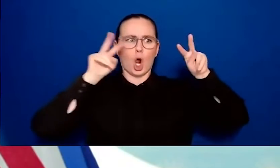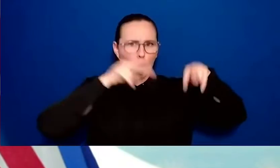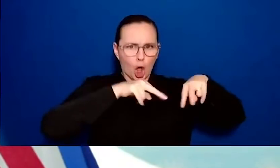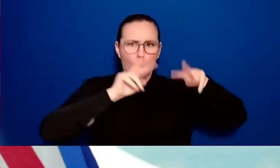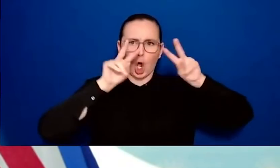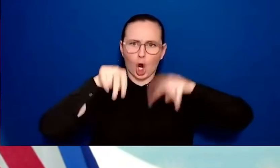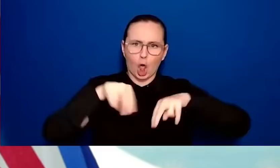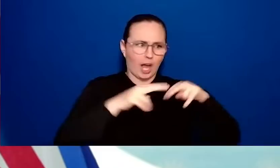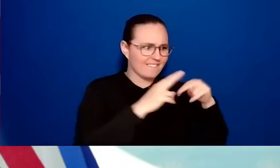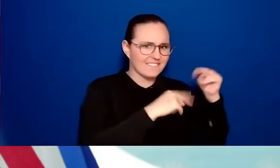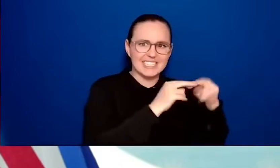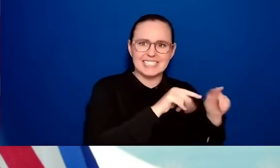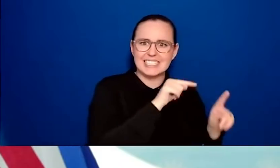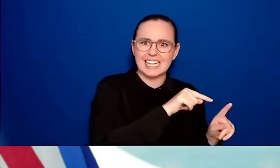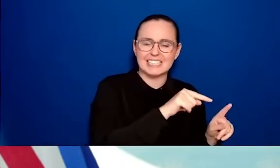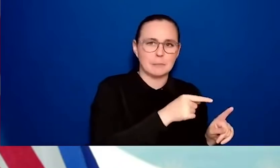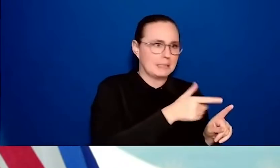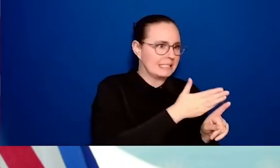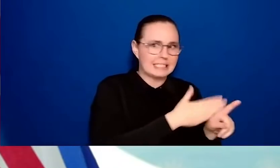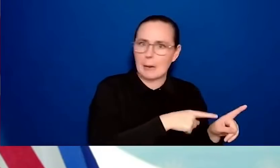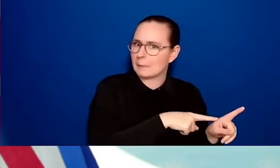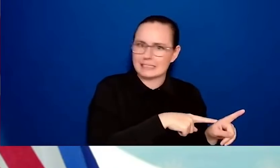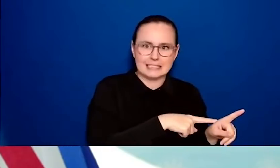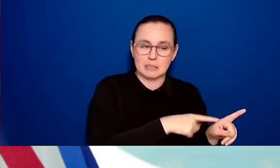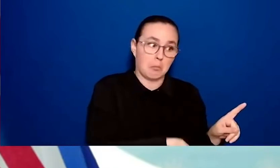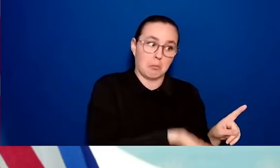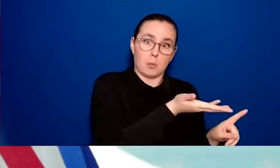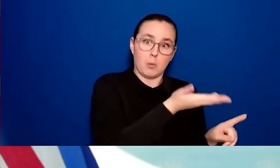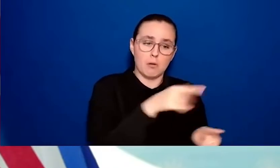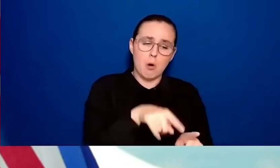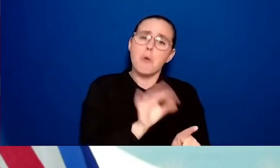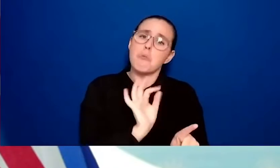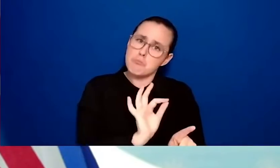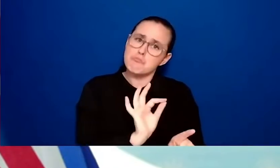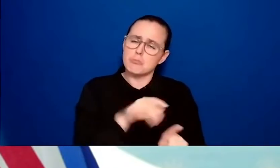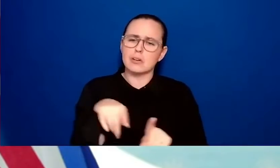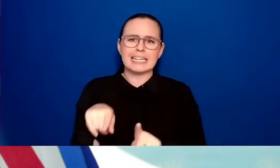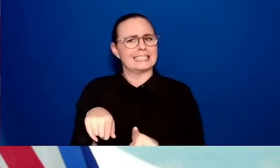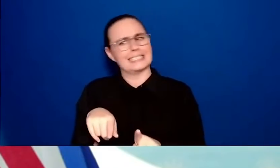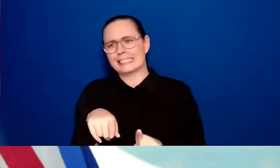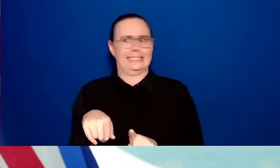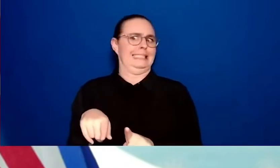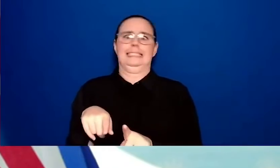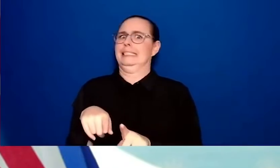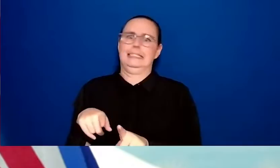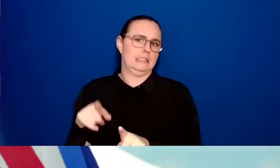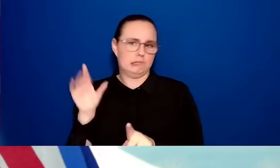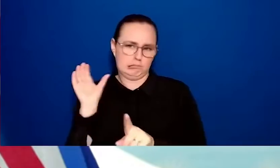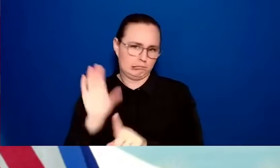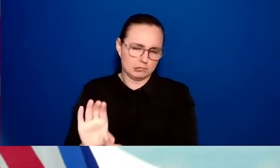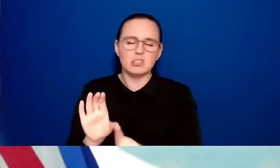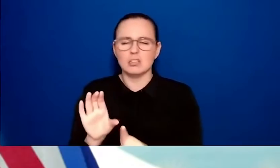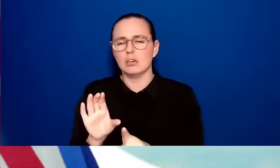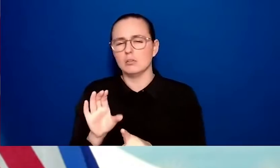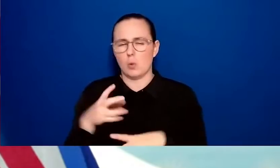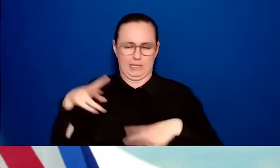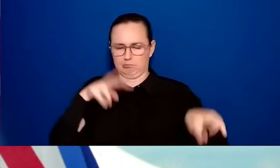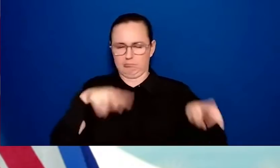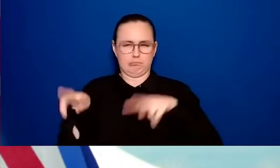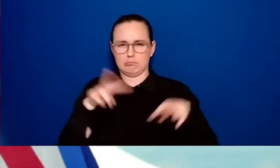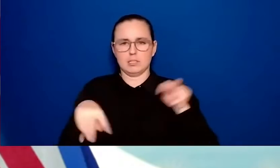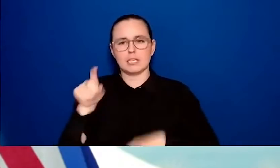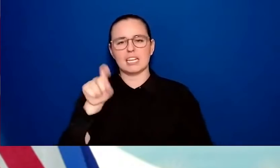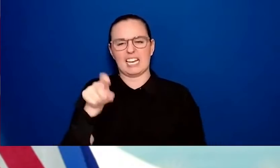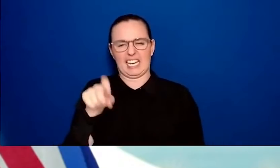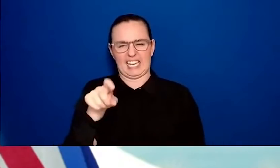single one of them to raise immunization rates now, and in order to give everyone an opportunity to meet that test on